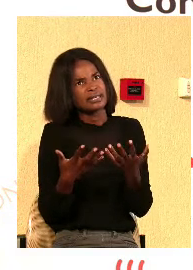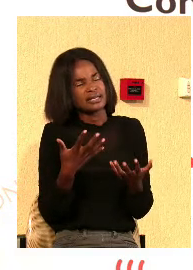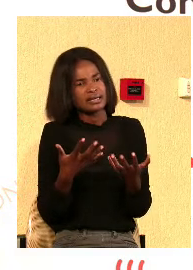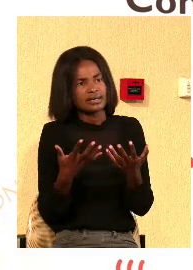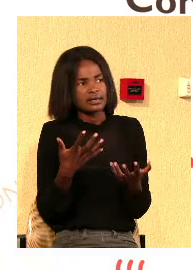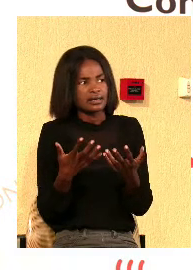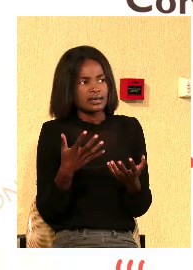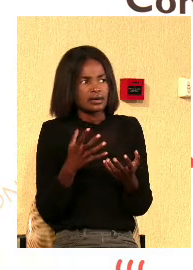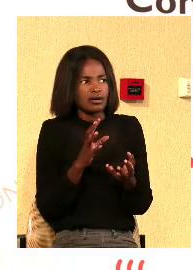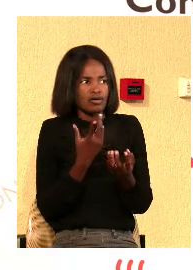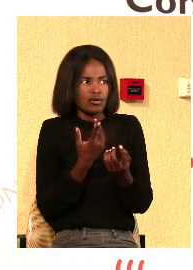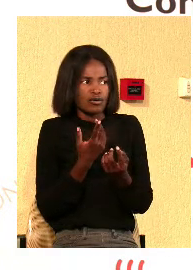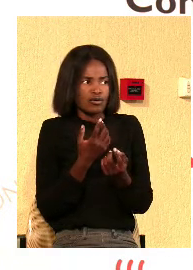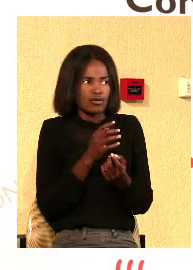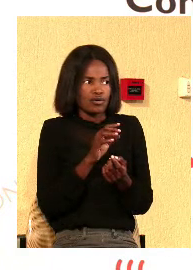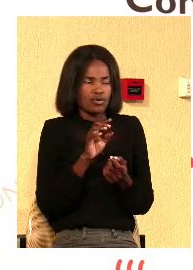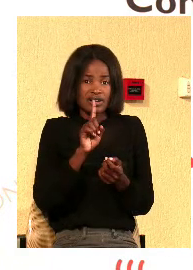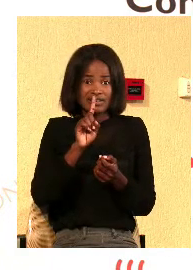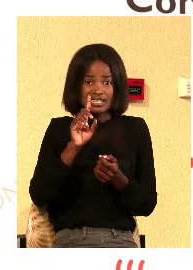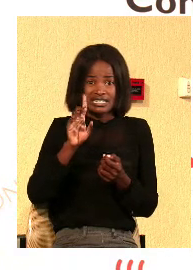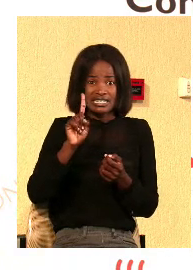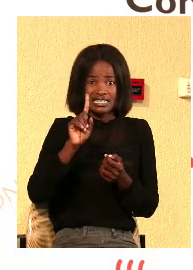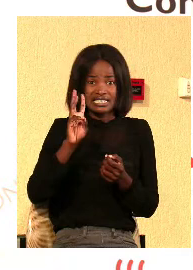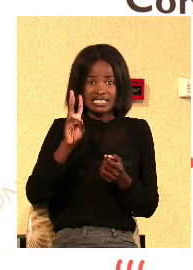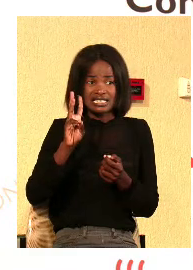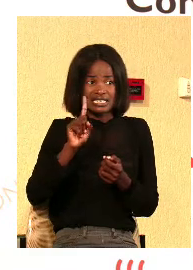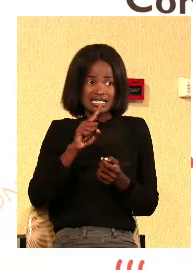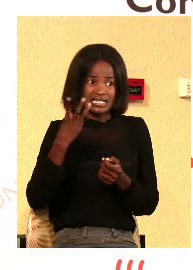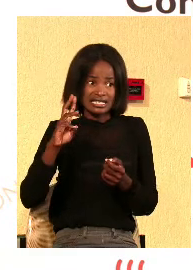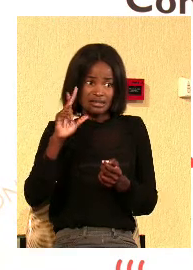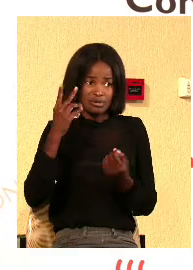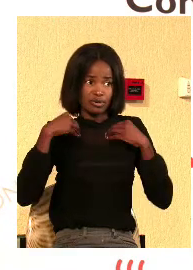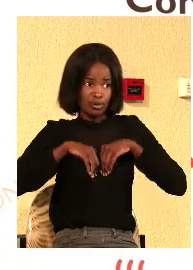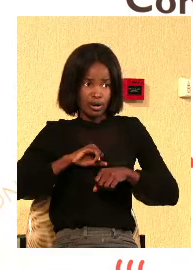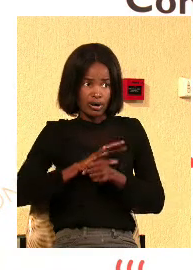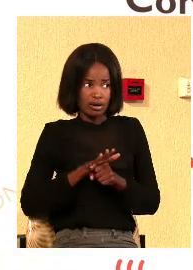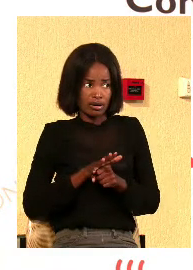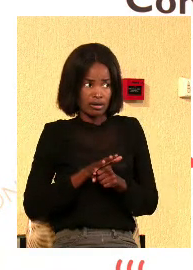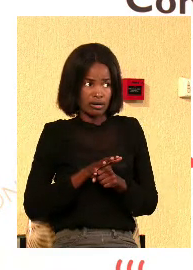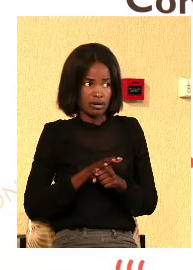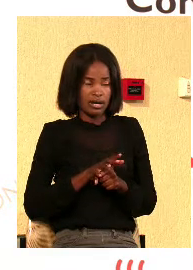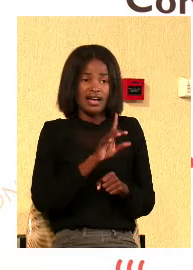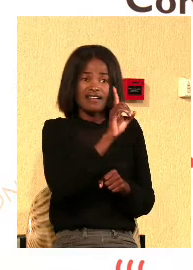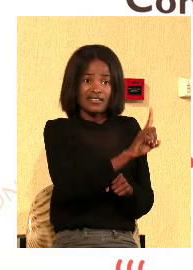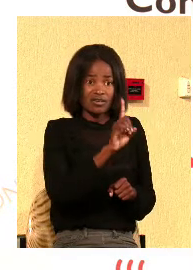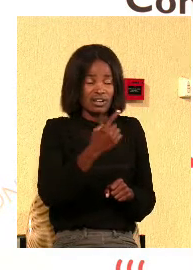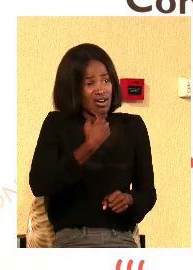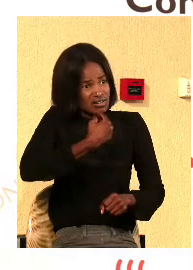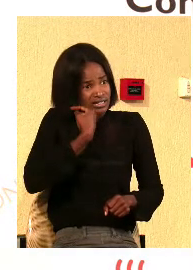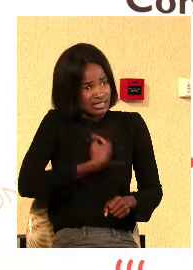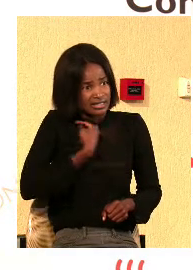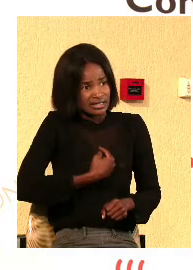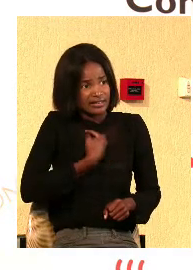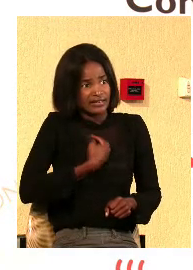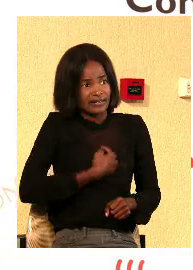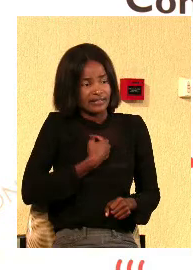correction, out of the 16, should have tested 11 of them positive,